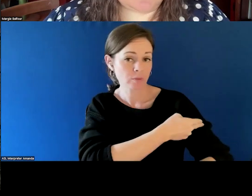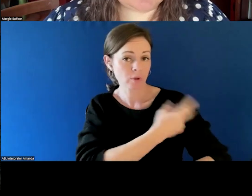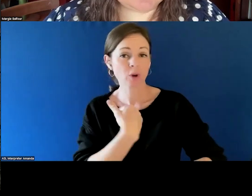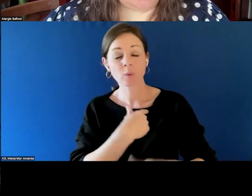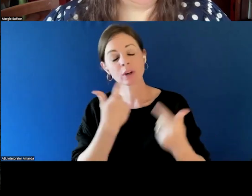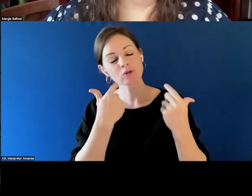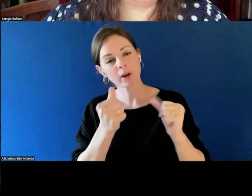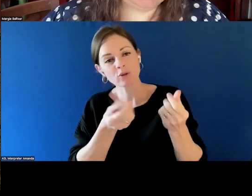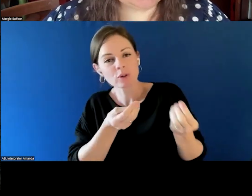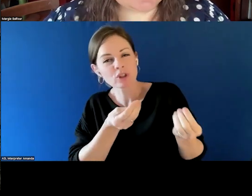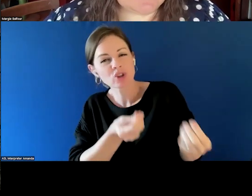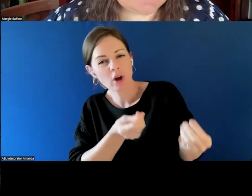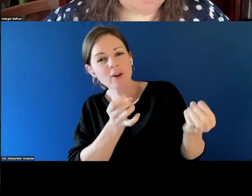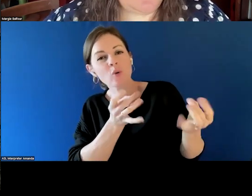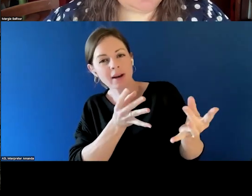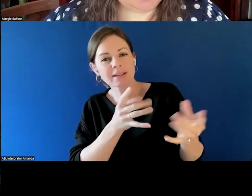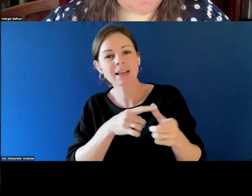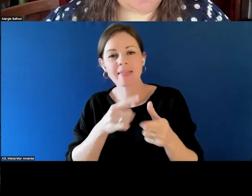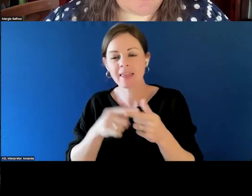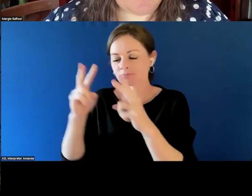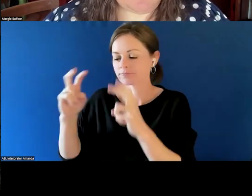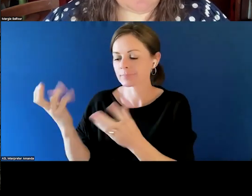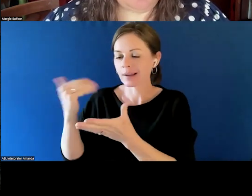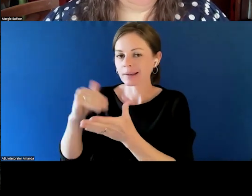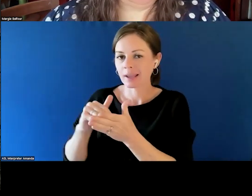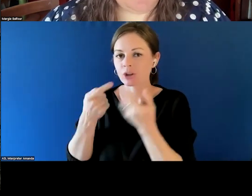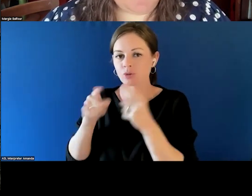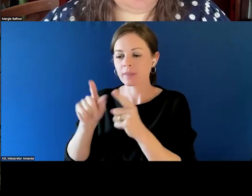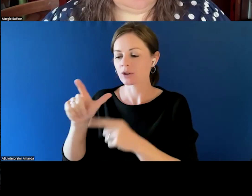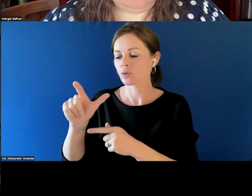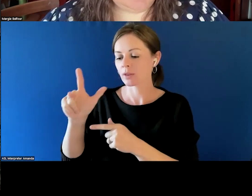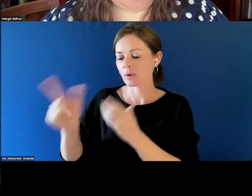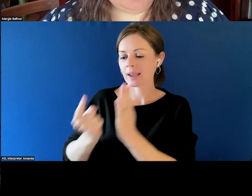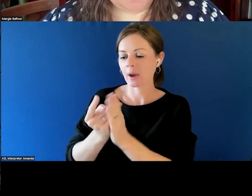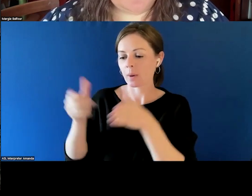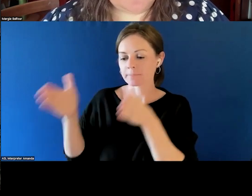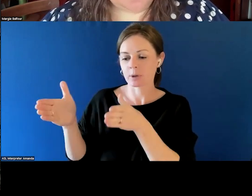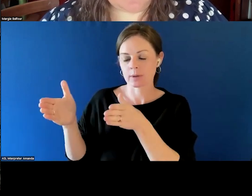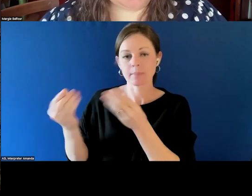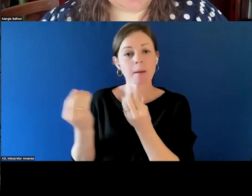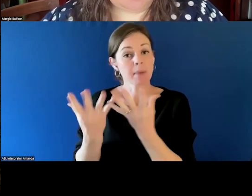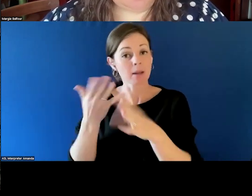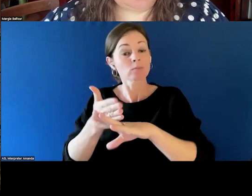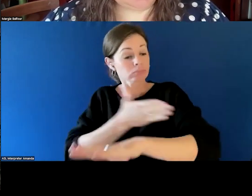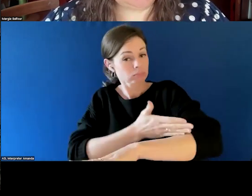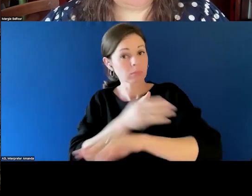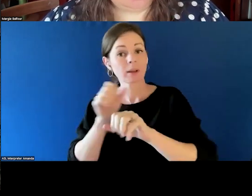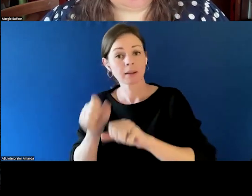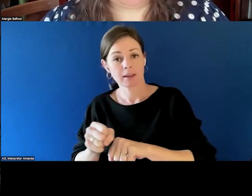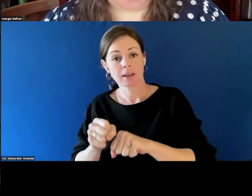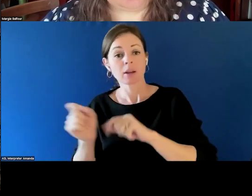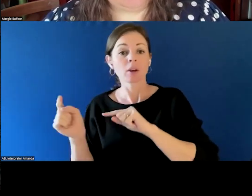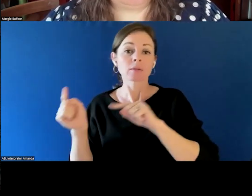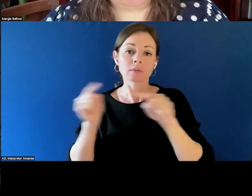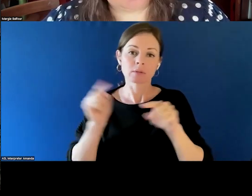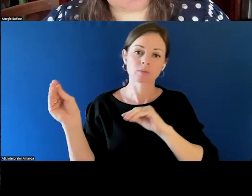resolve the crisis. Then we reassess them at some point in that 23-hour period. And then many have improved, and then we're able to get them into